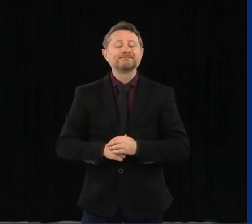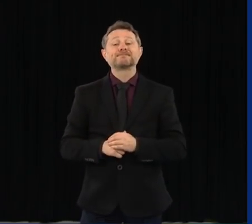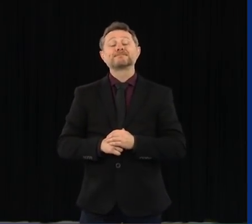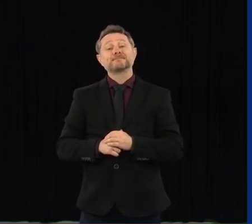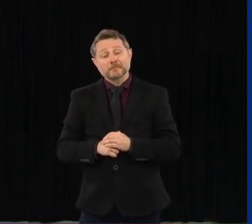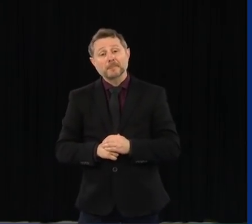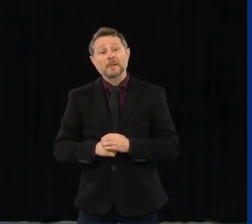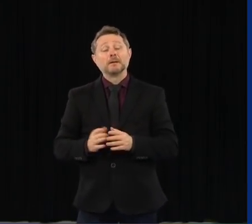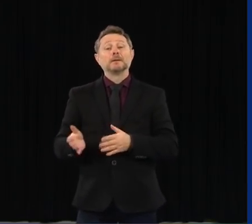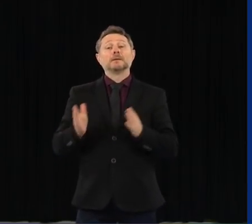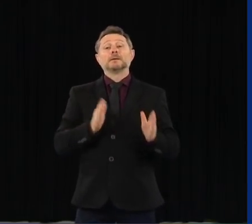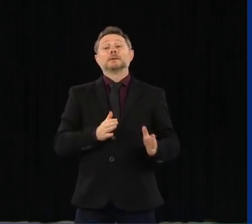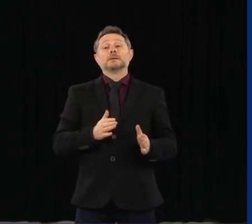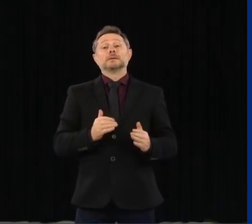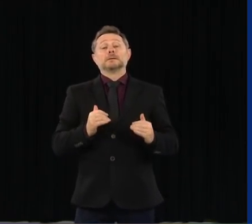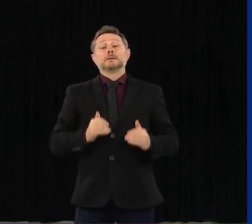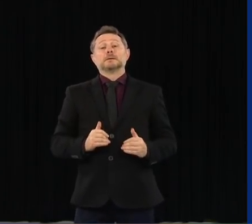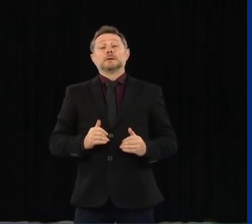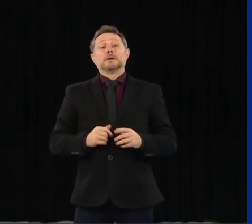general.